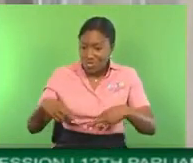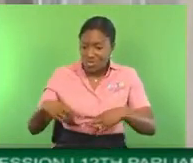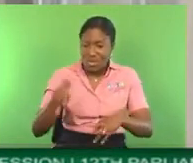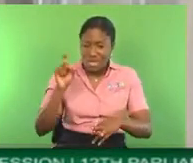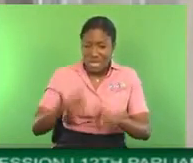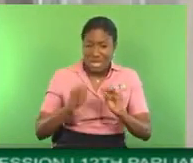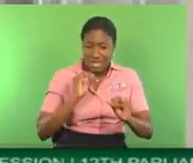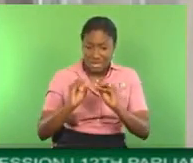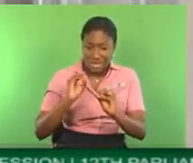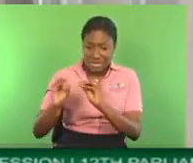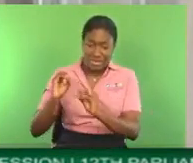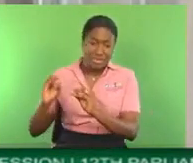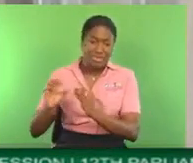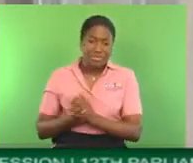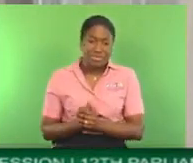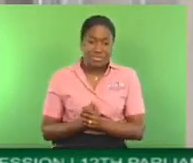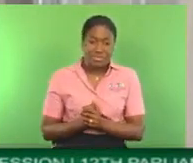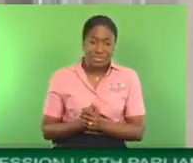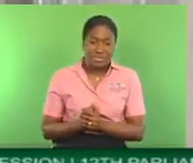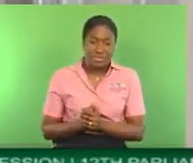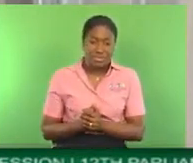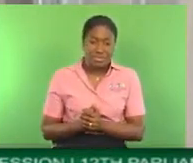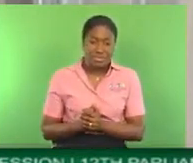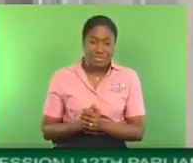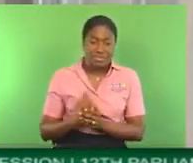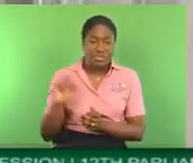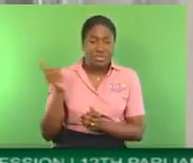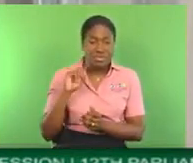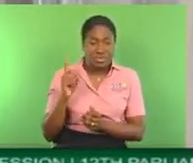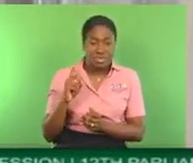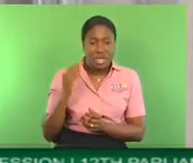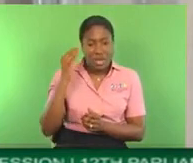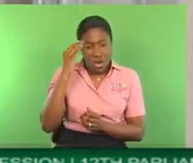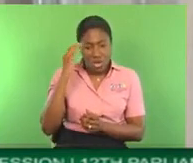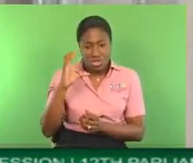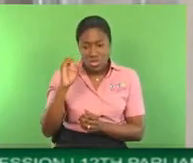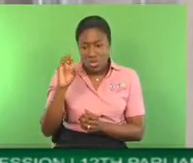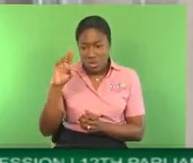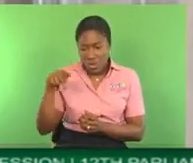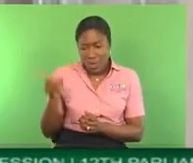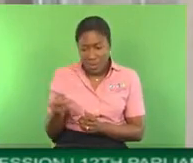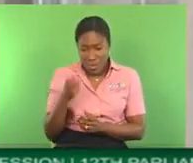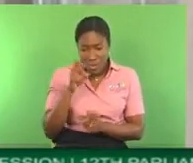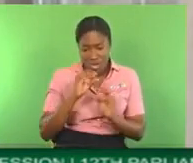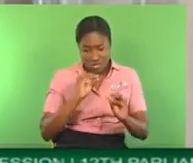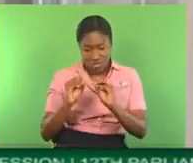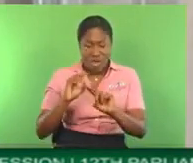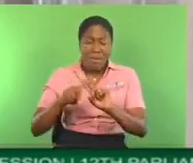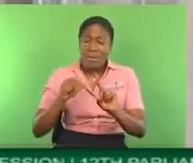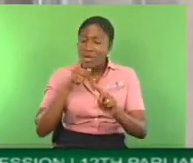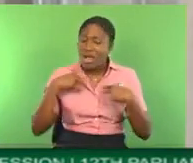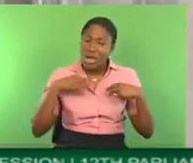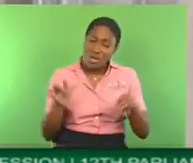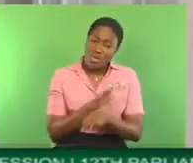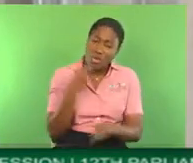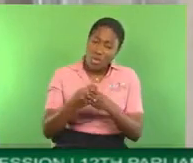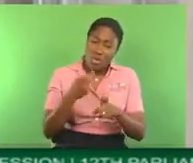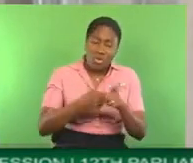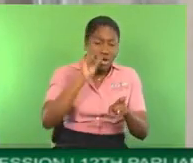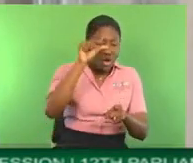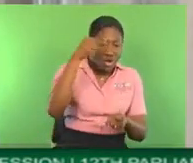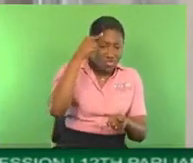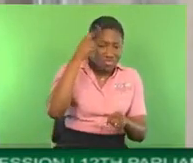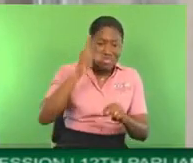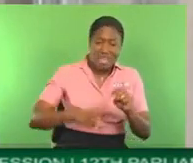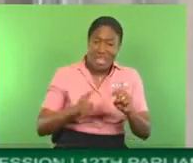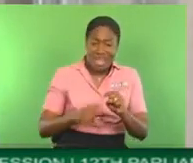of repairs falls within the jurisdiction of the corporation. And due to the lack of funding from the central government, they